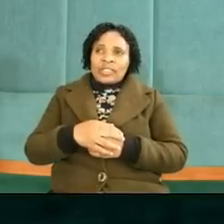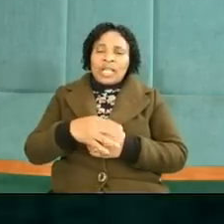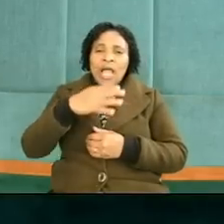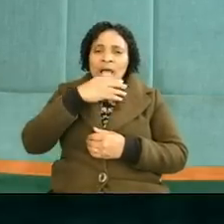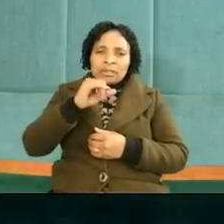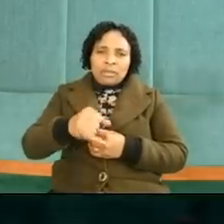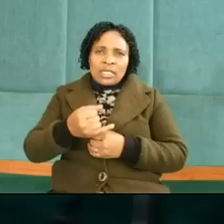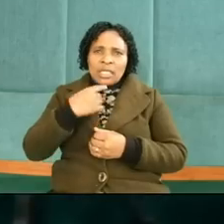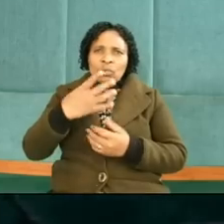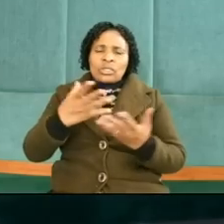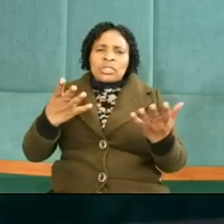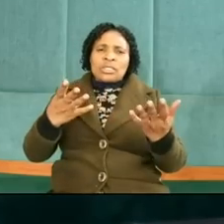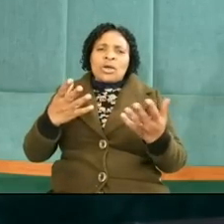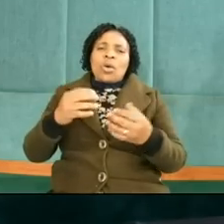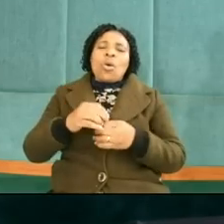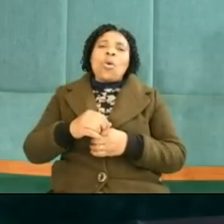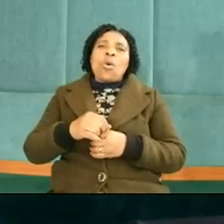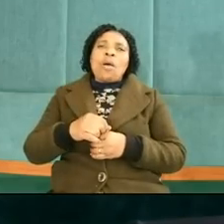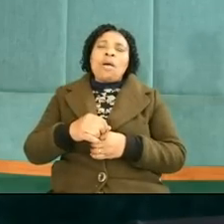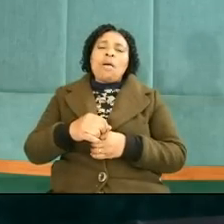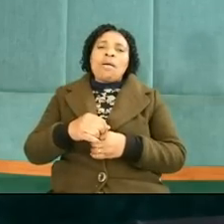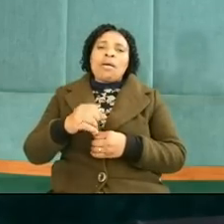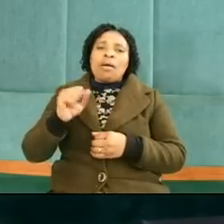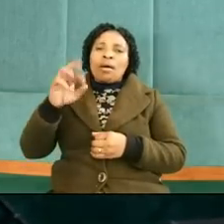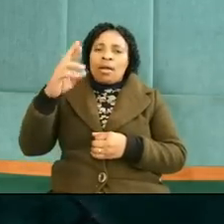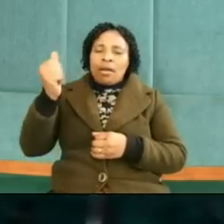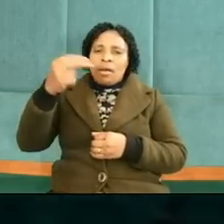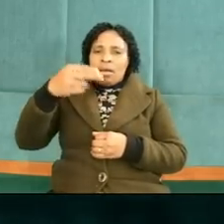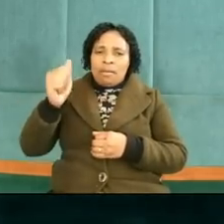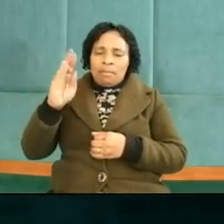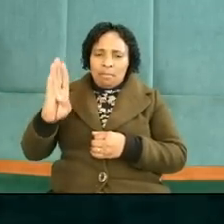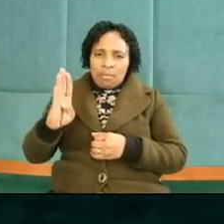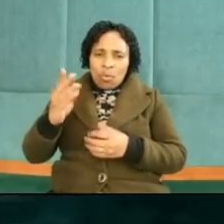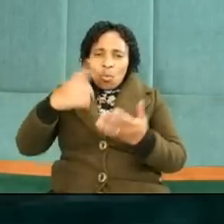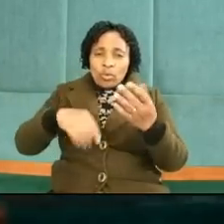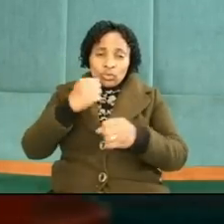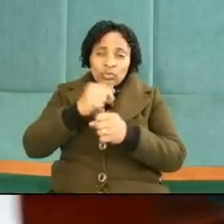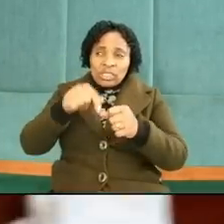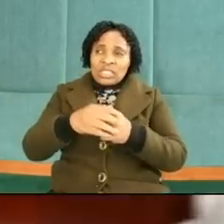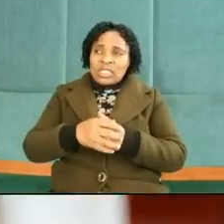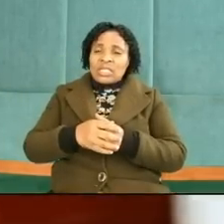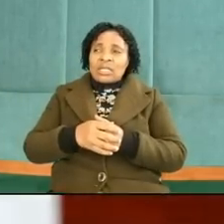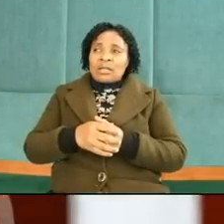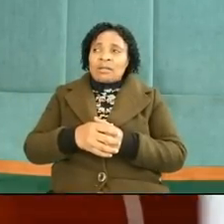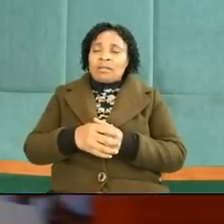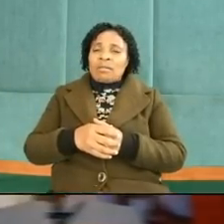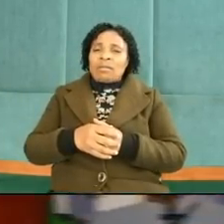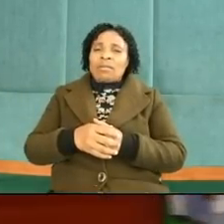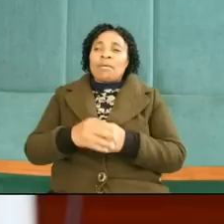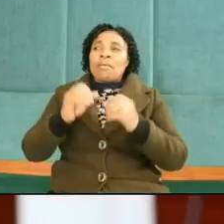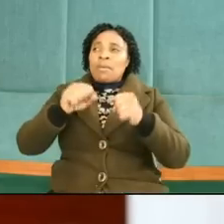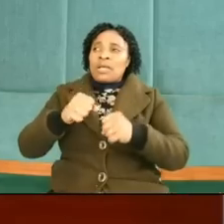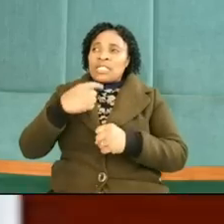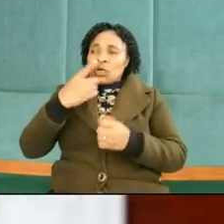cracked the door open. Oh, it's Pa. Hey, Pa. What are you doing here? Pa walking. Says,